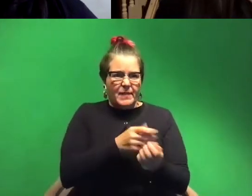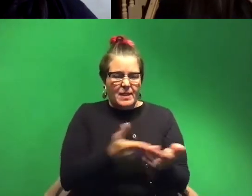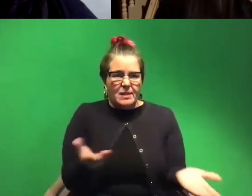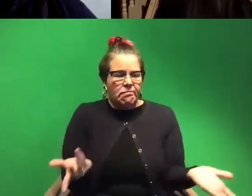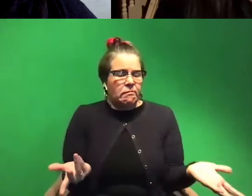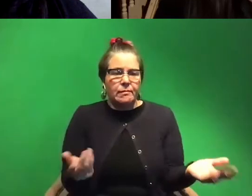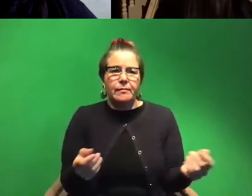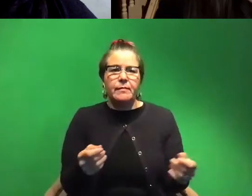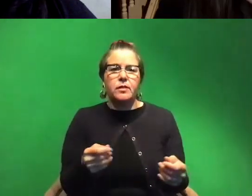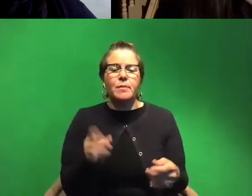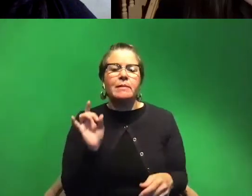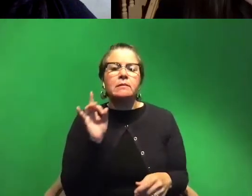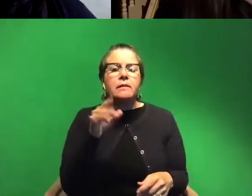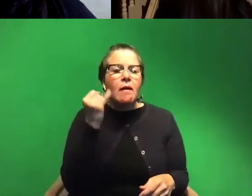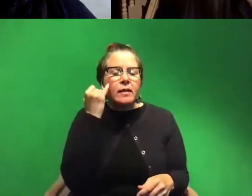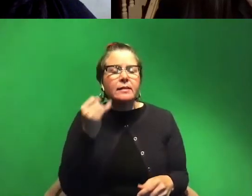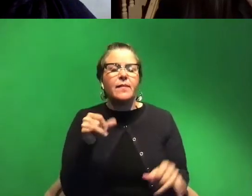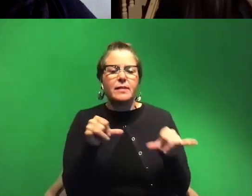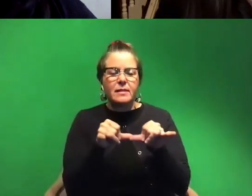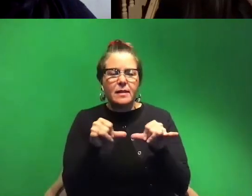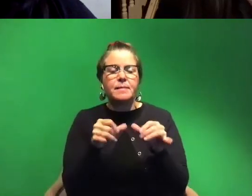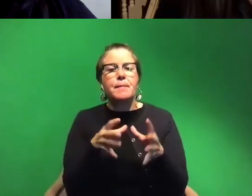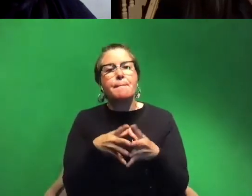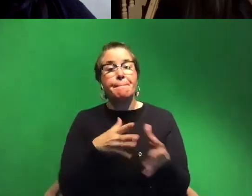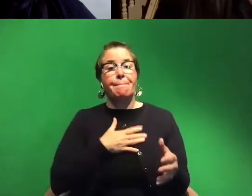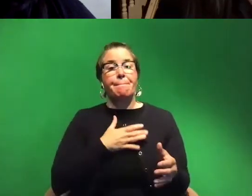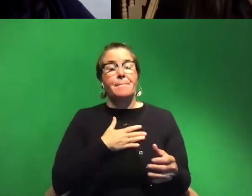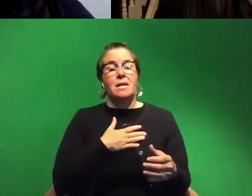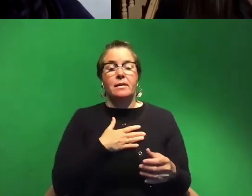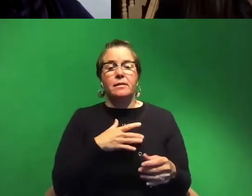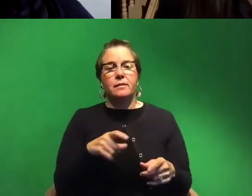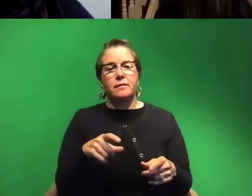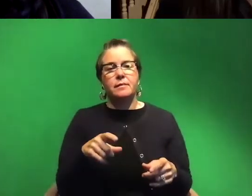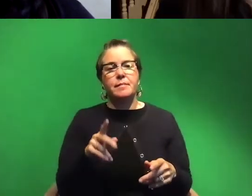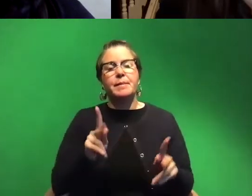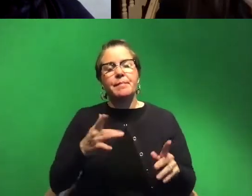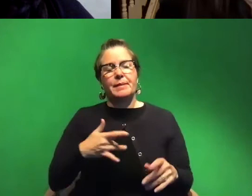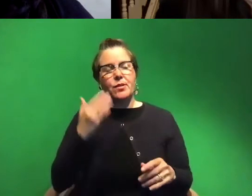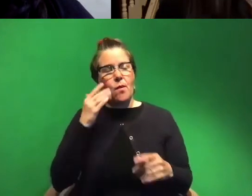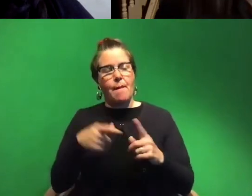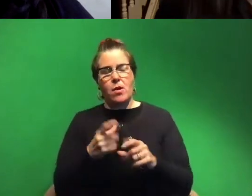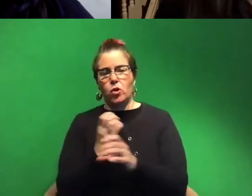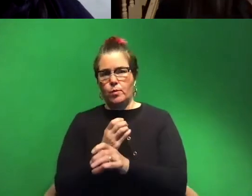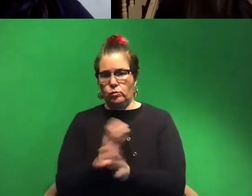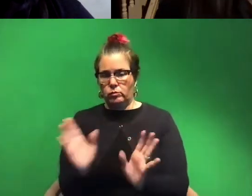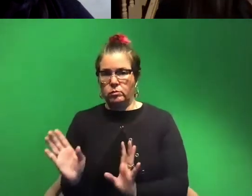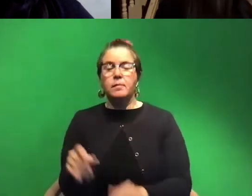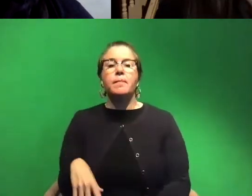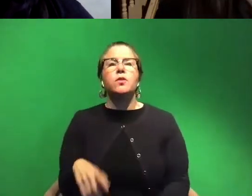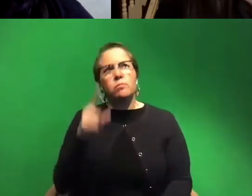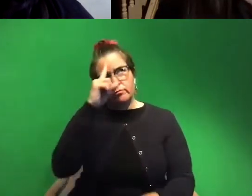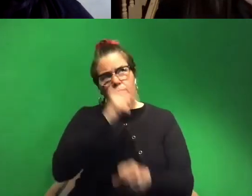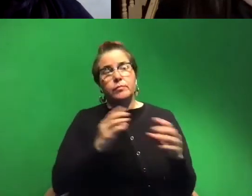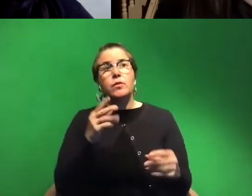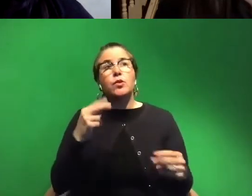To give people some ideas of the sizes, on my calls, I always have a lot of people who know a lot about computers. Yeah. So think about it. The human